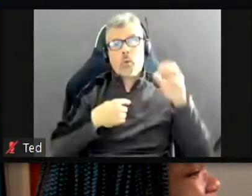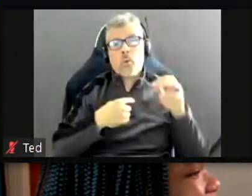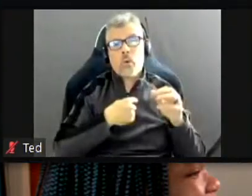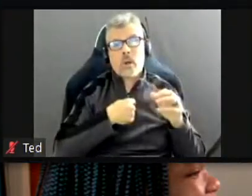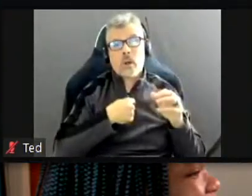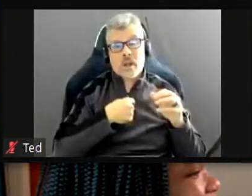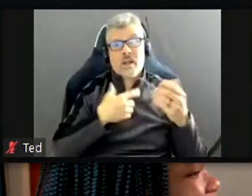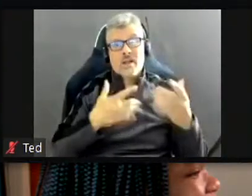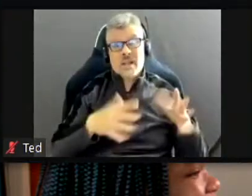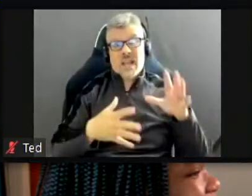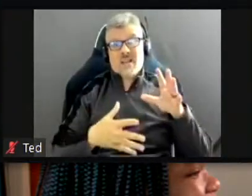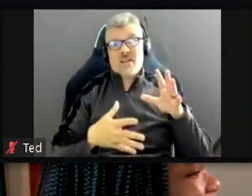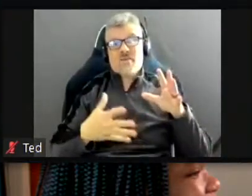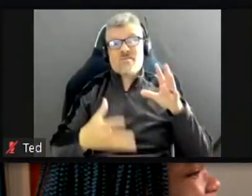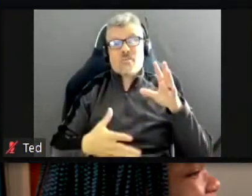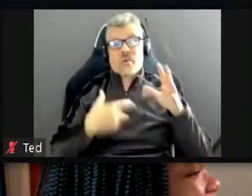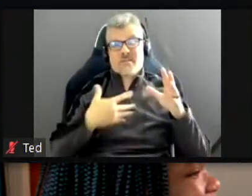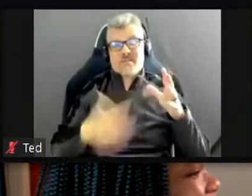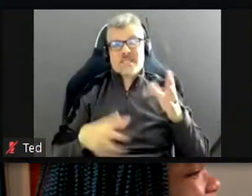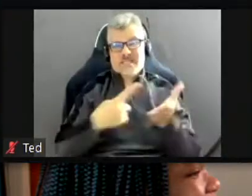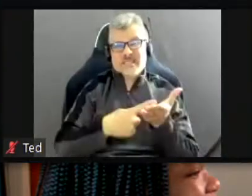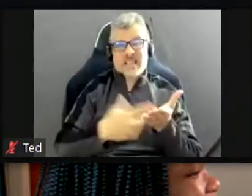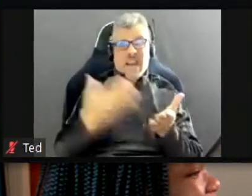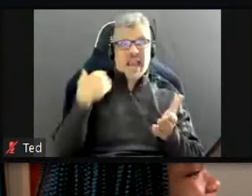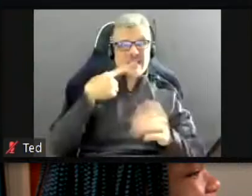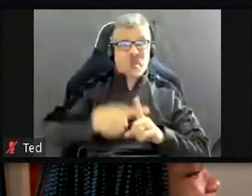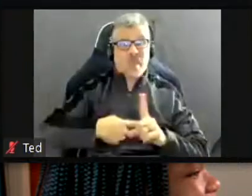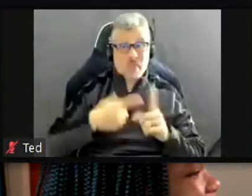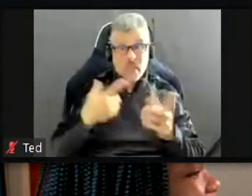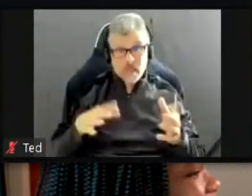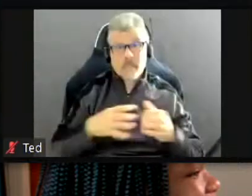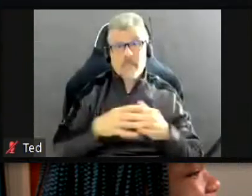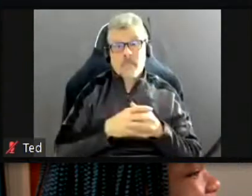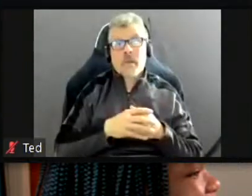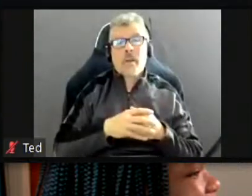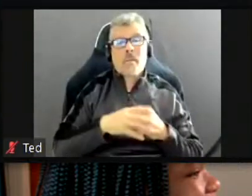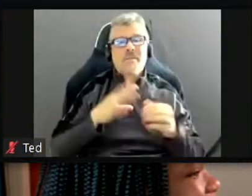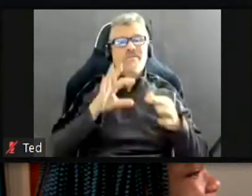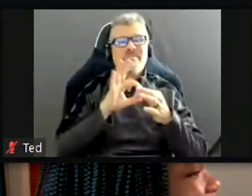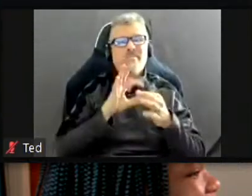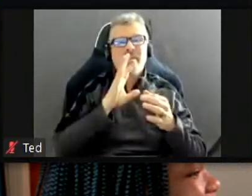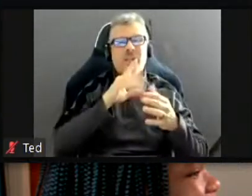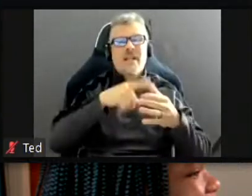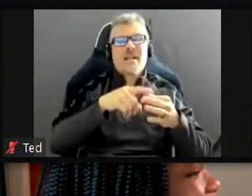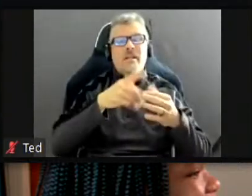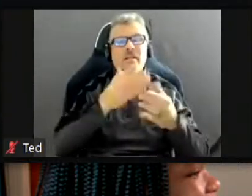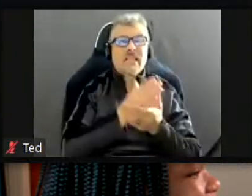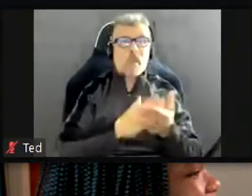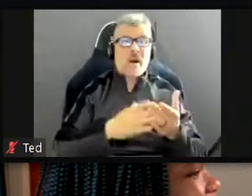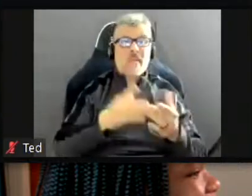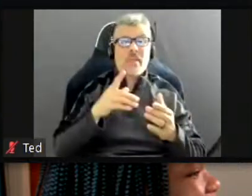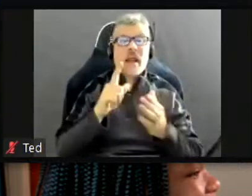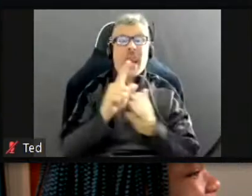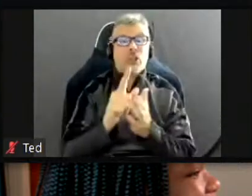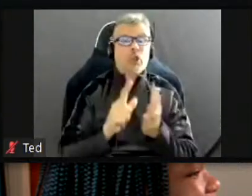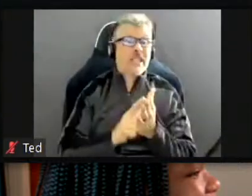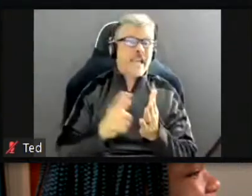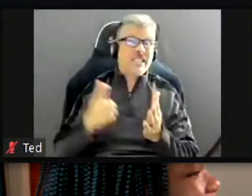added that to our conversation last month, it has to do with some of the potential legislation that's out there to even